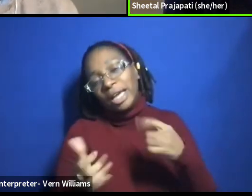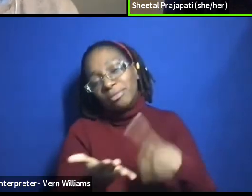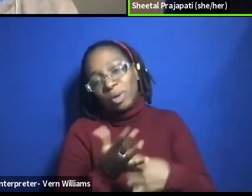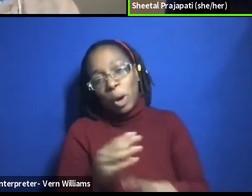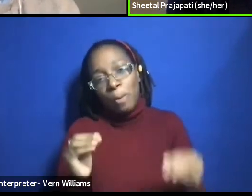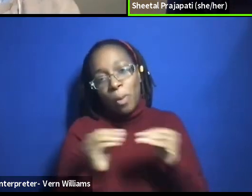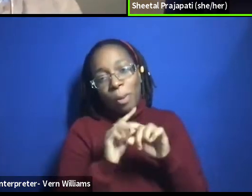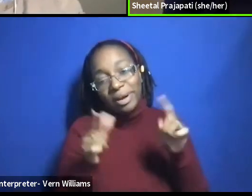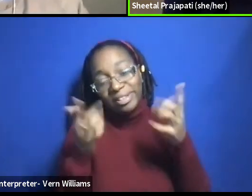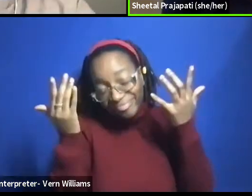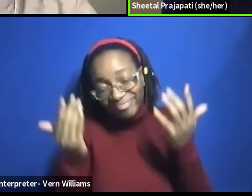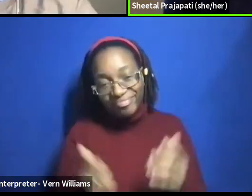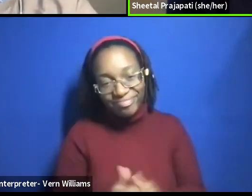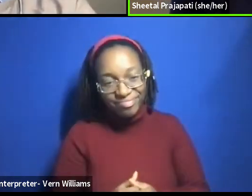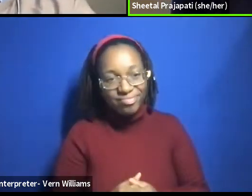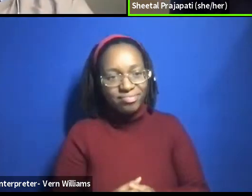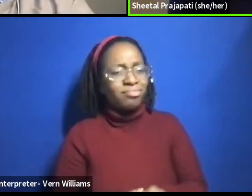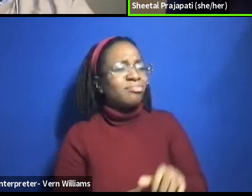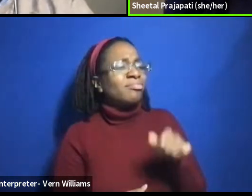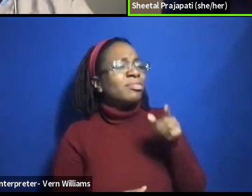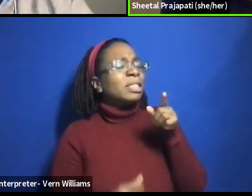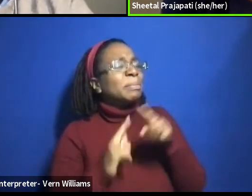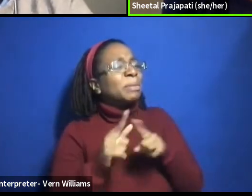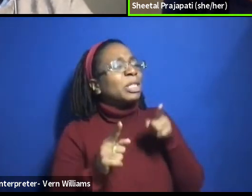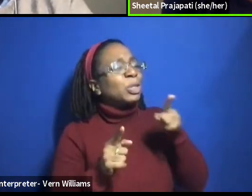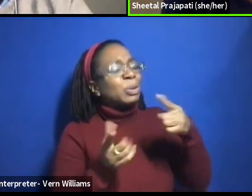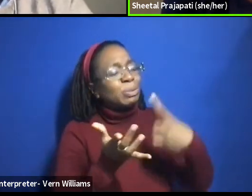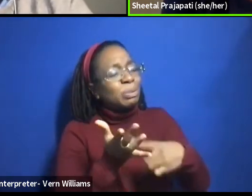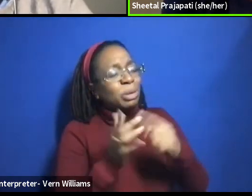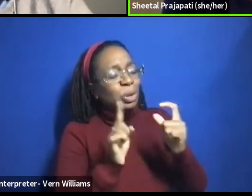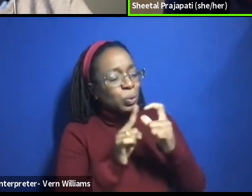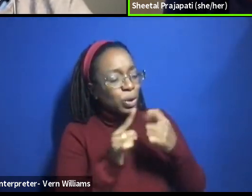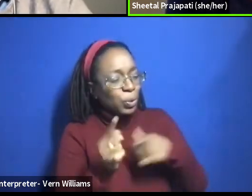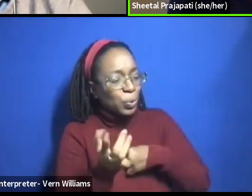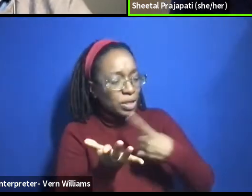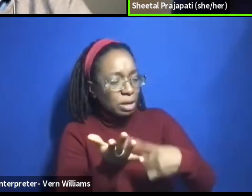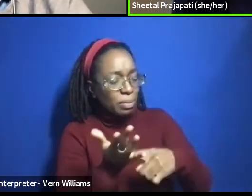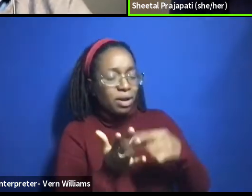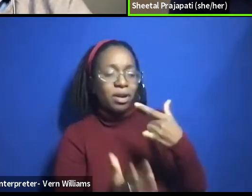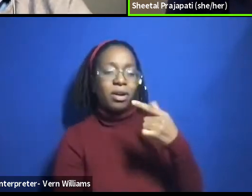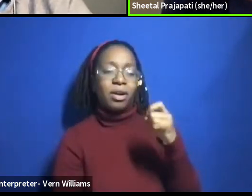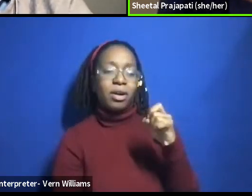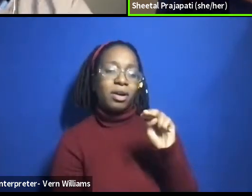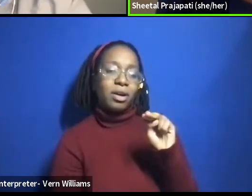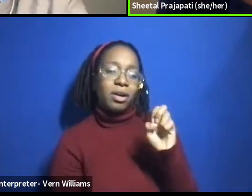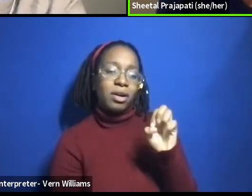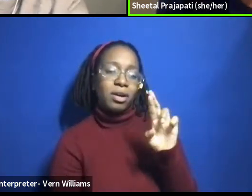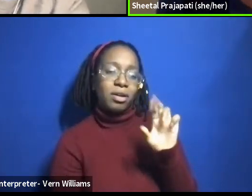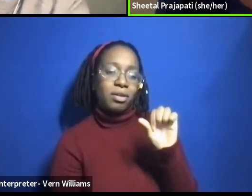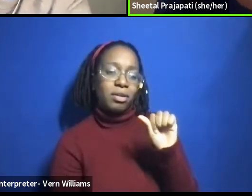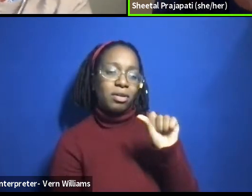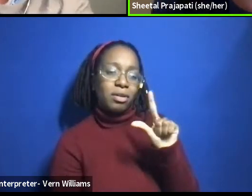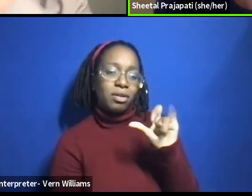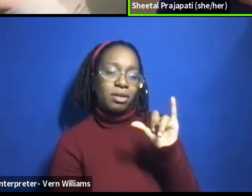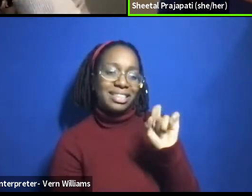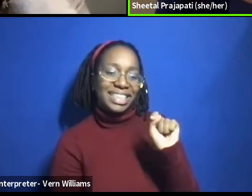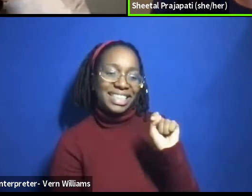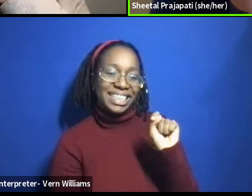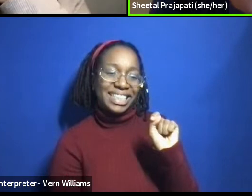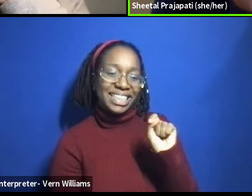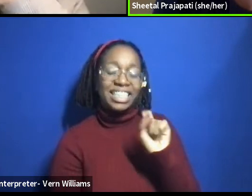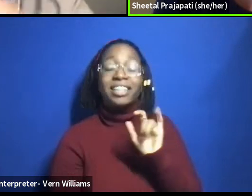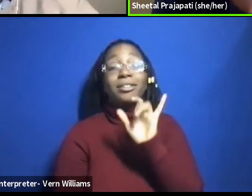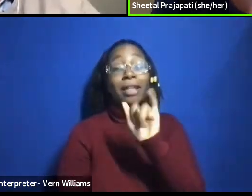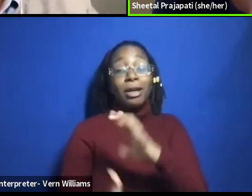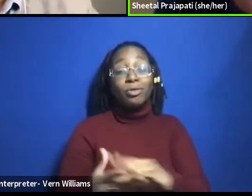well, you brought up this word that we've talked about a little bit, which is a generalist. And this story that you brought up, thinking